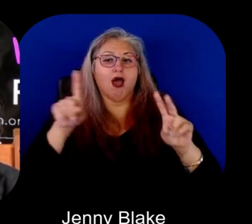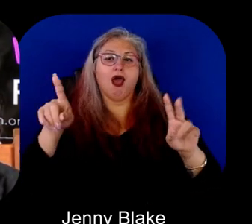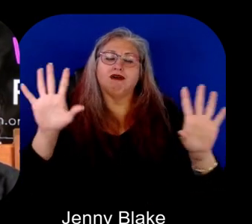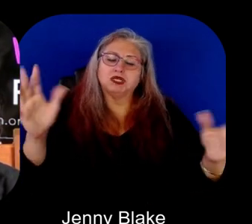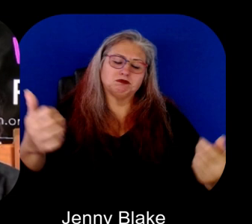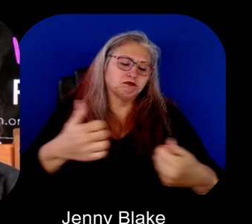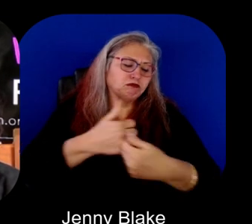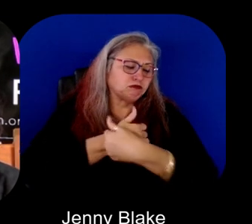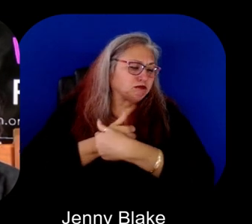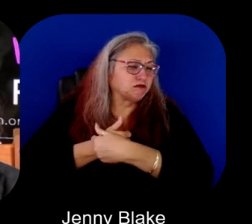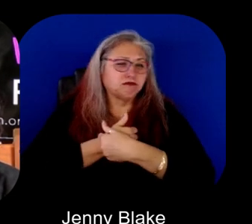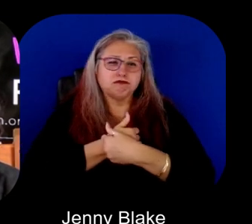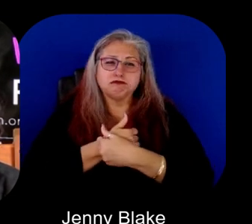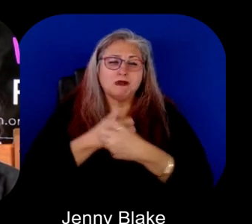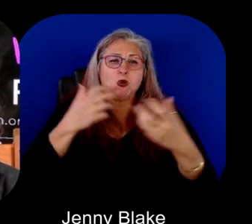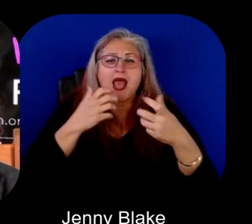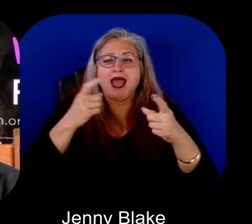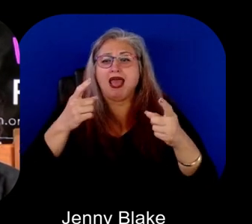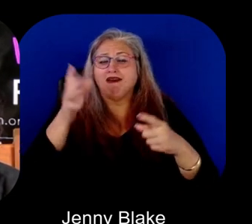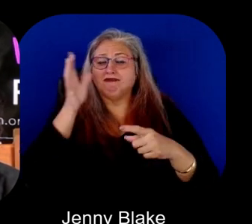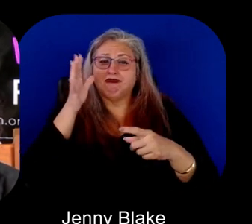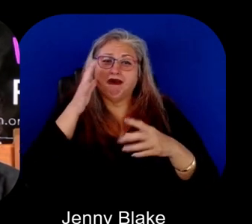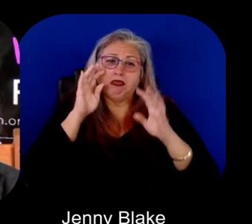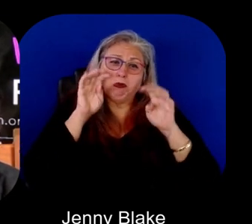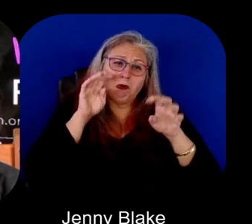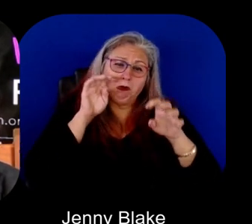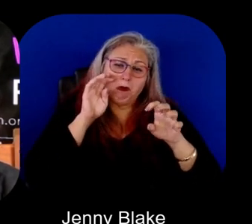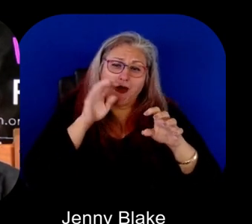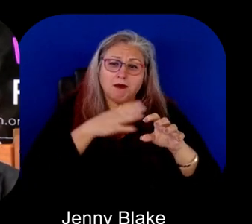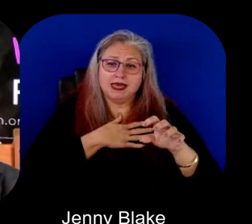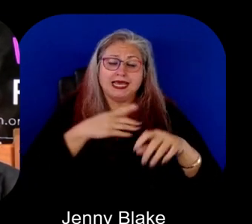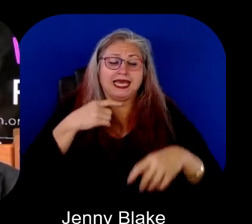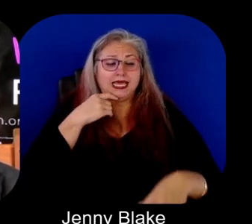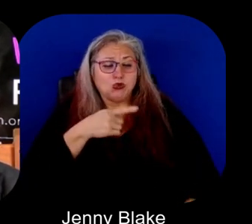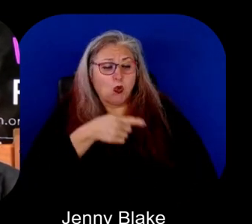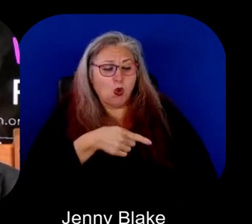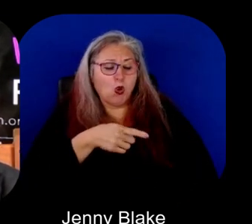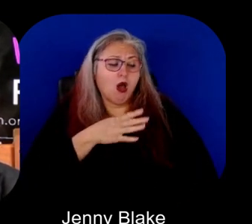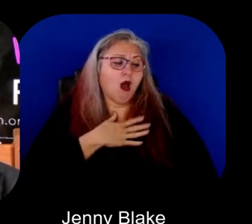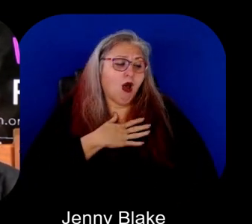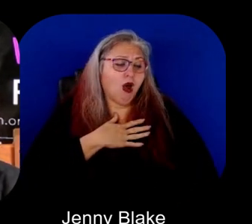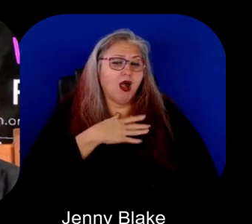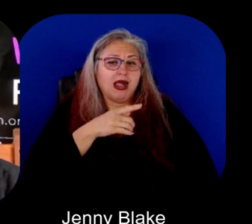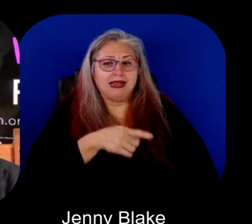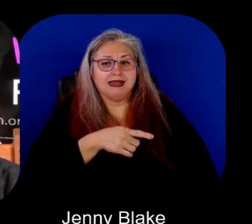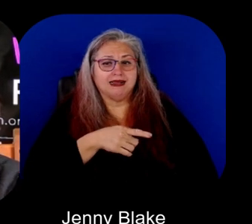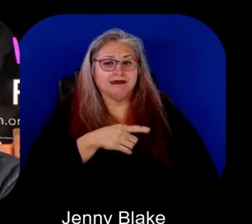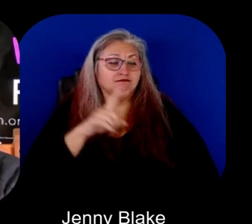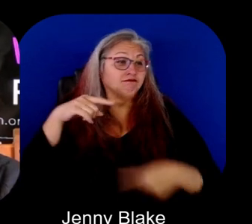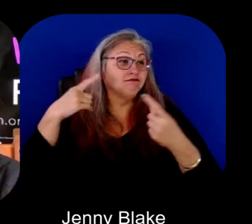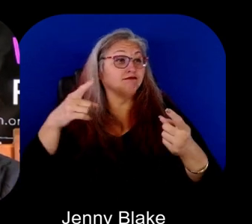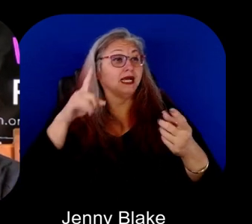embraced her so warmly and he wept. He wept and he told her that he